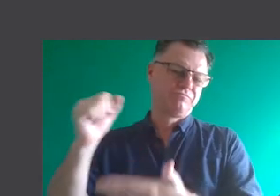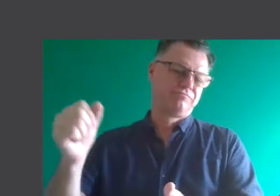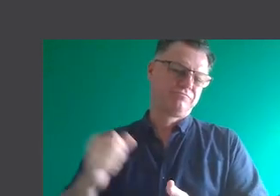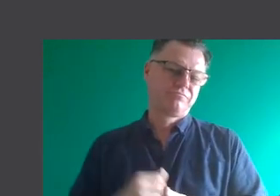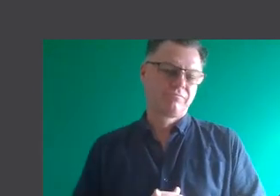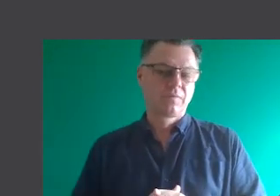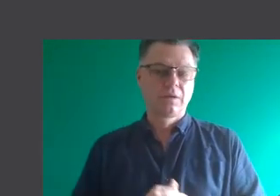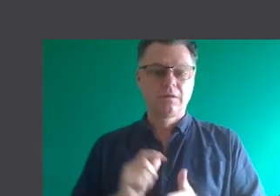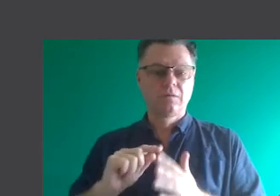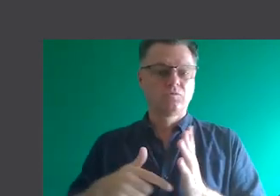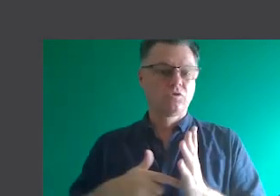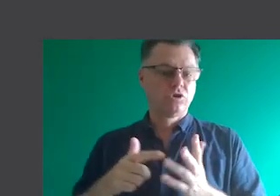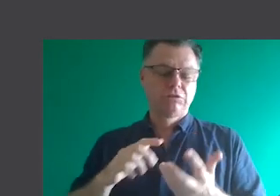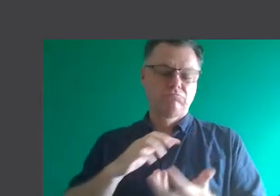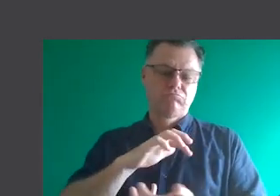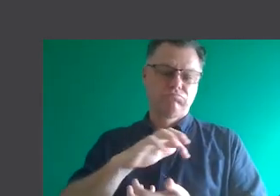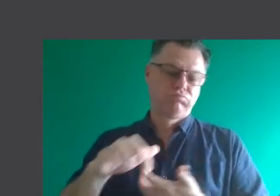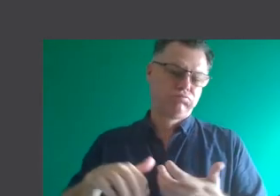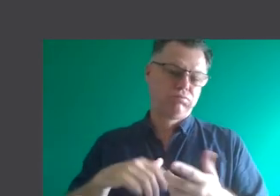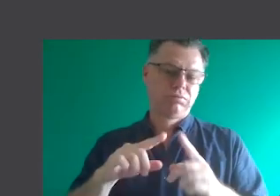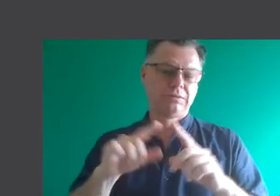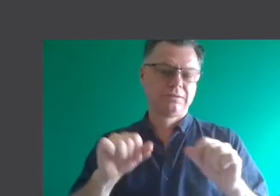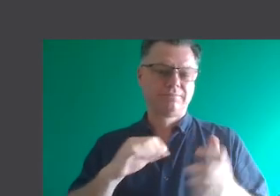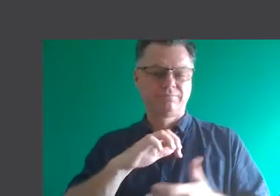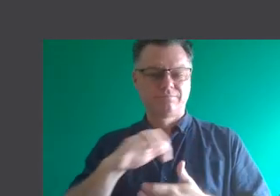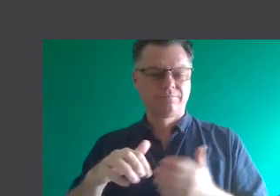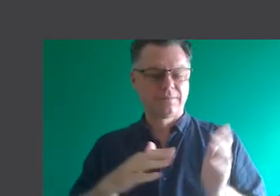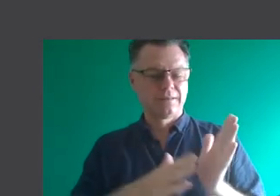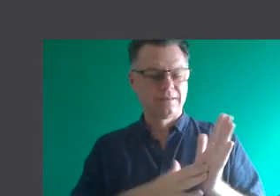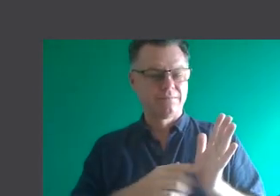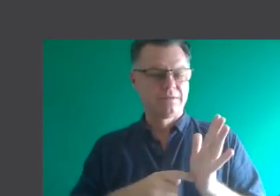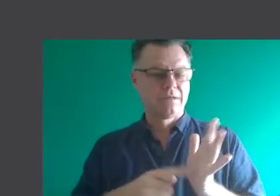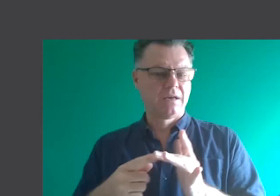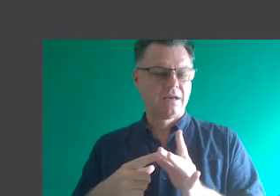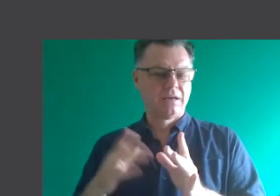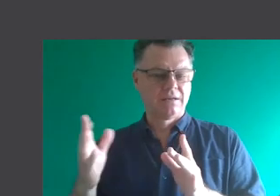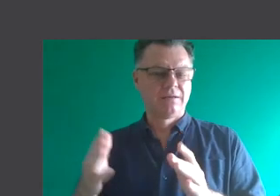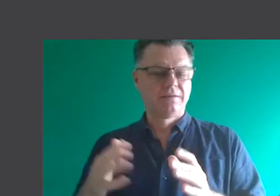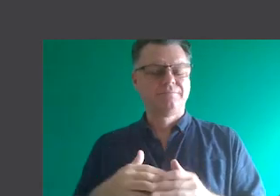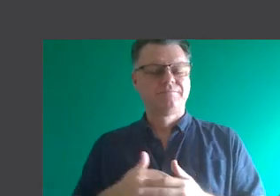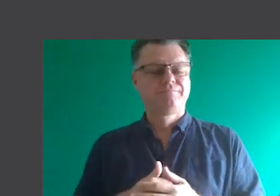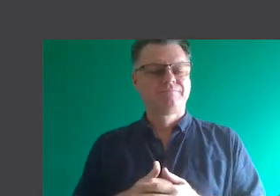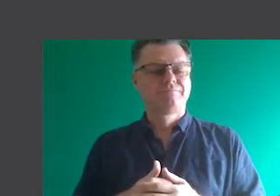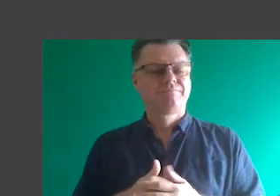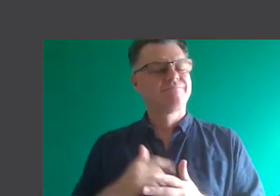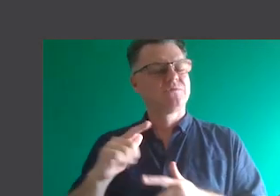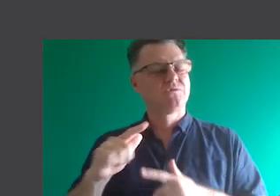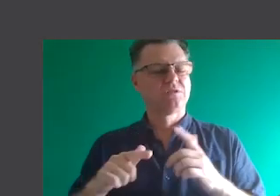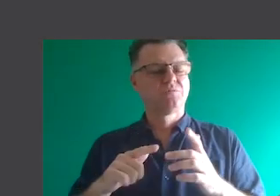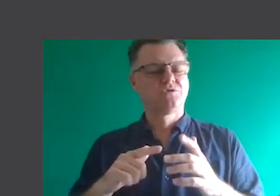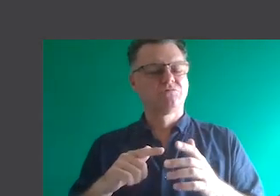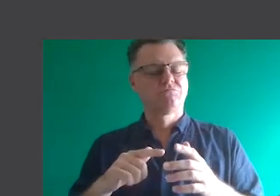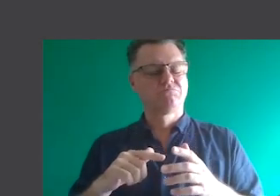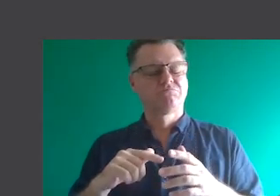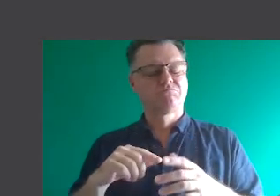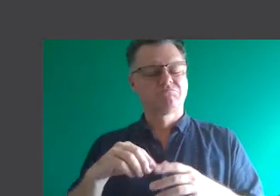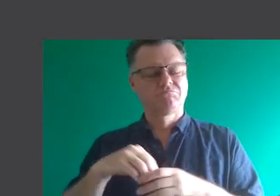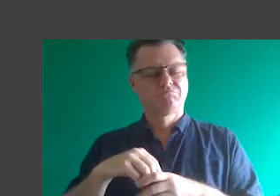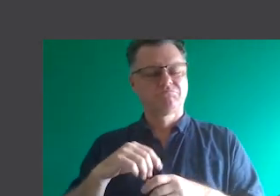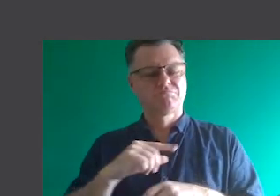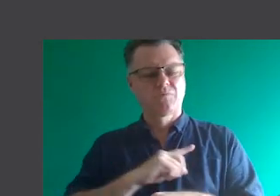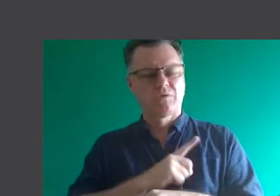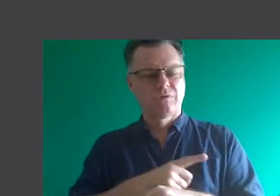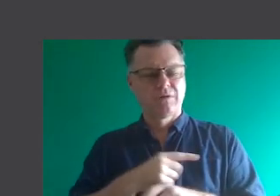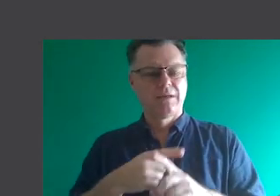infrastructure projects. We're dealing with very complex systems within the MTIA. And importantly, it's a very